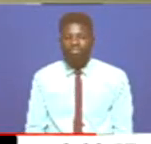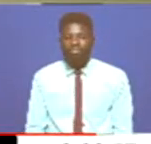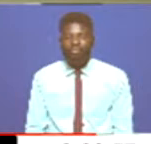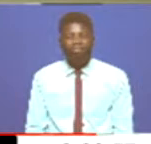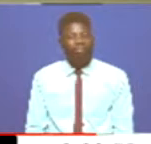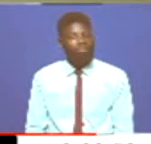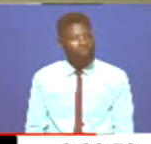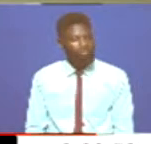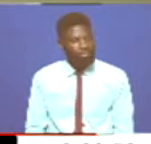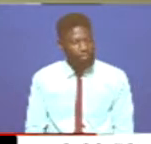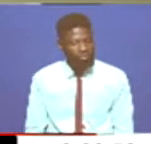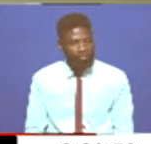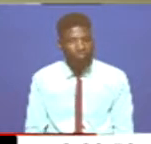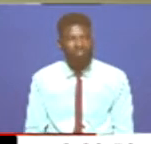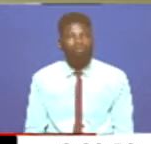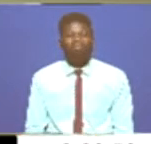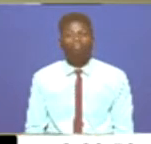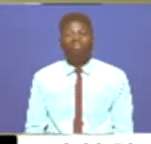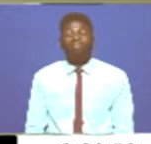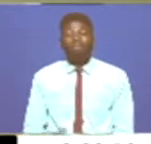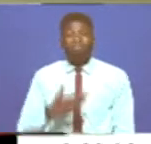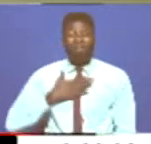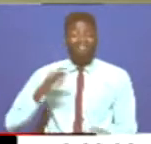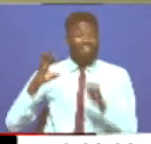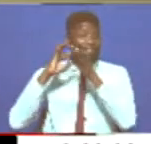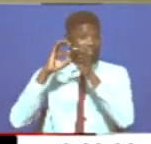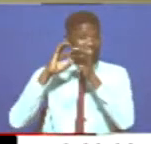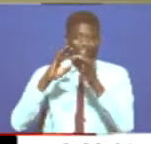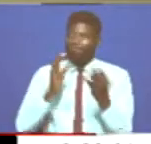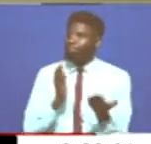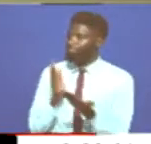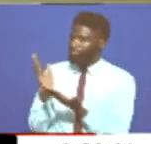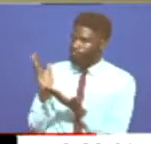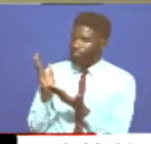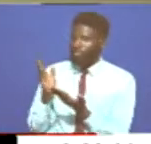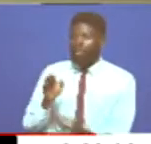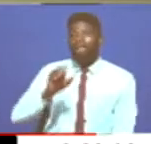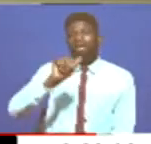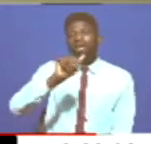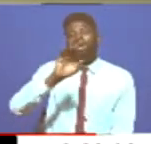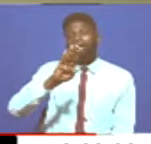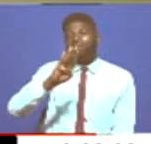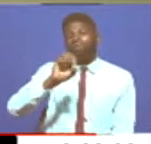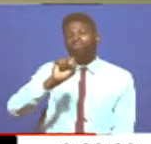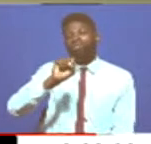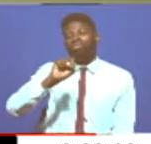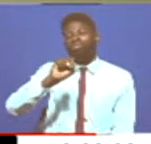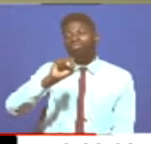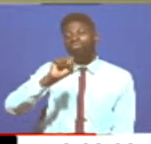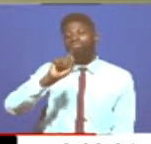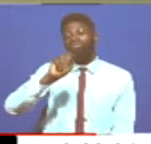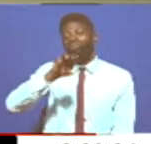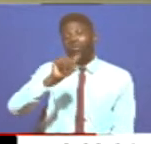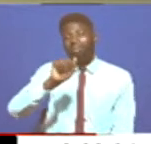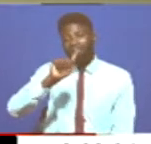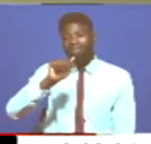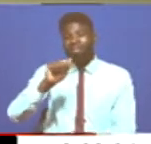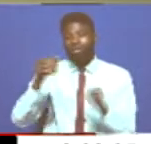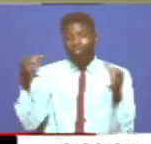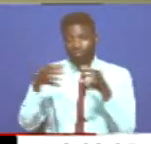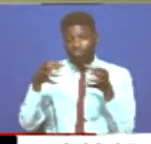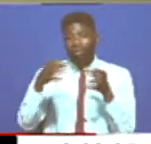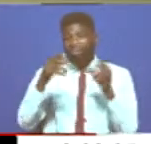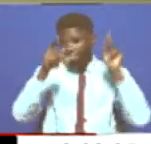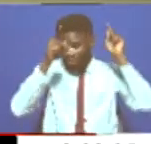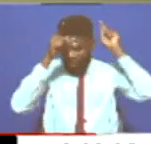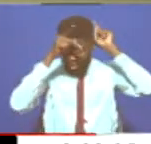All right, now moving on to my culture. Well, the Abashitsula clan in Kakamega County has a unique way of burying the